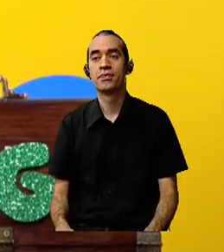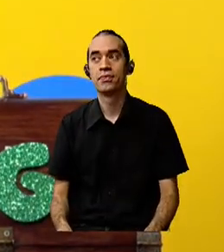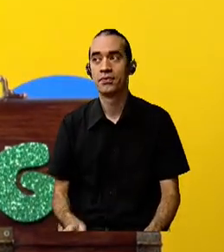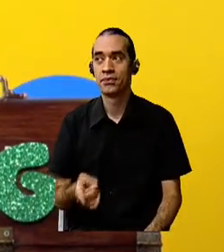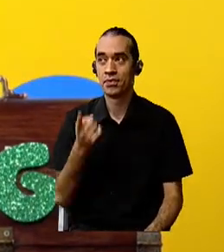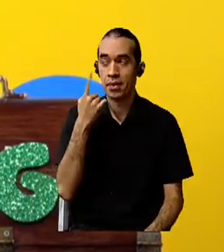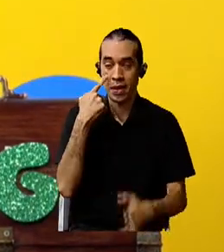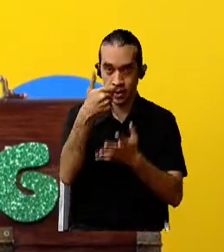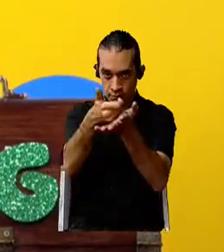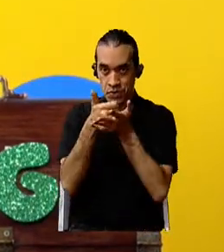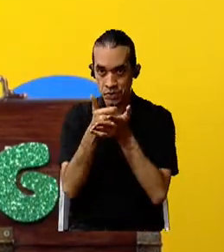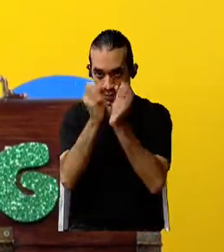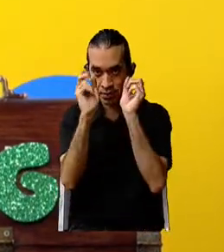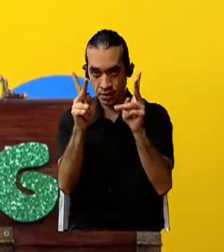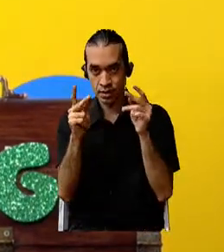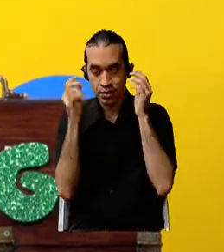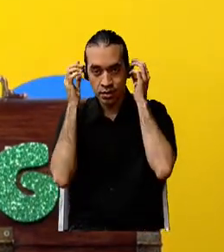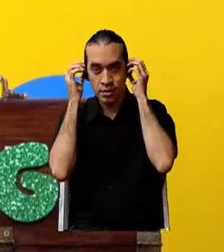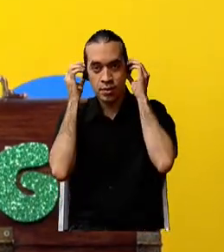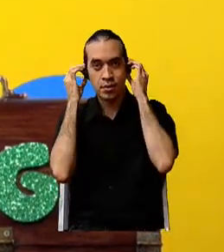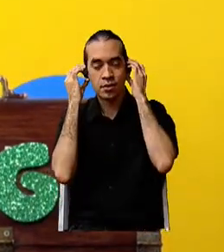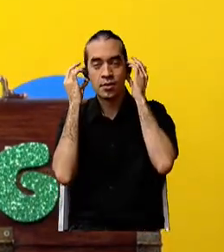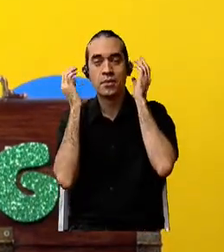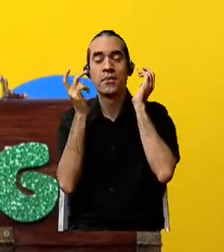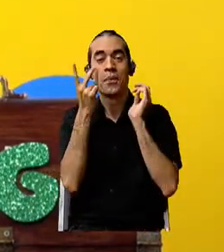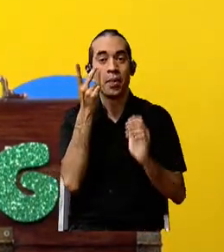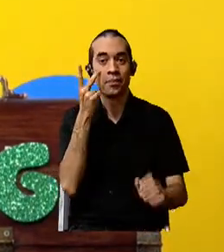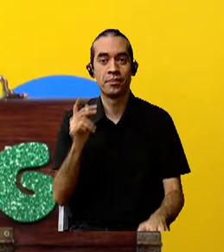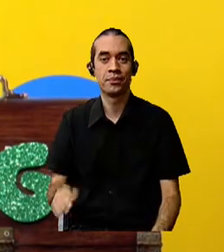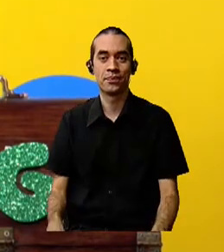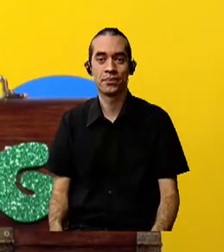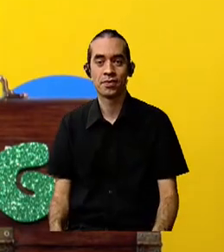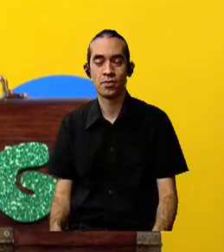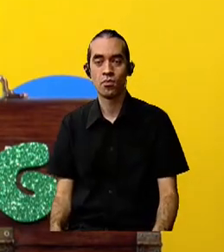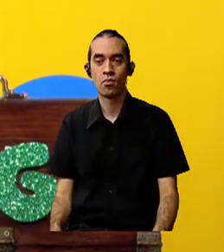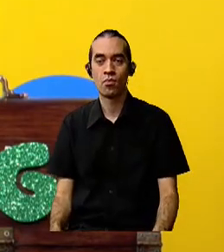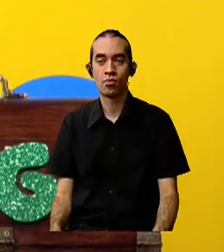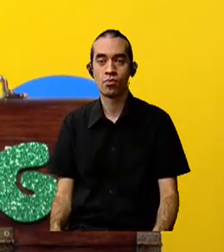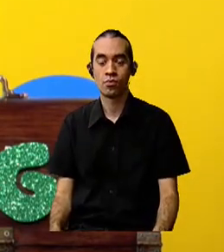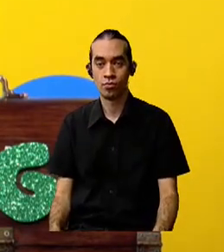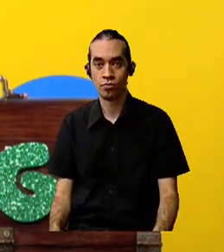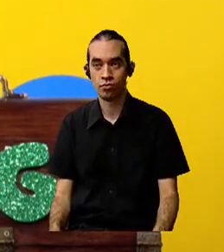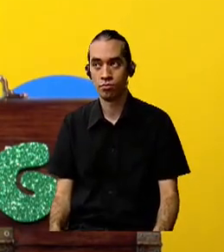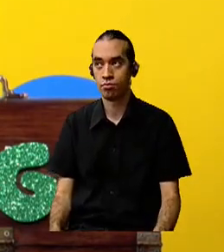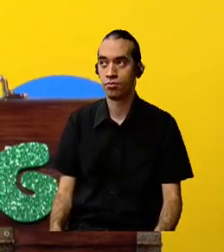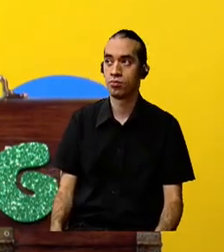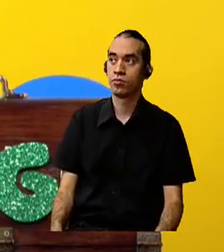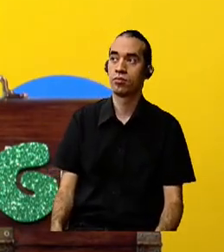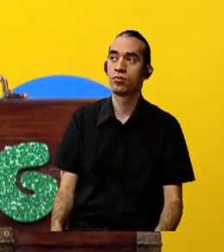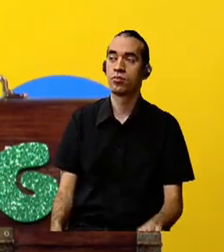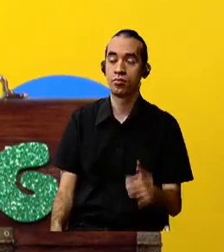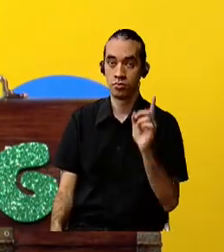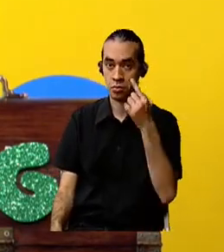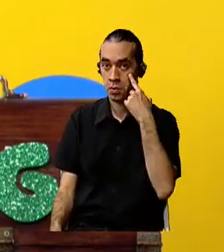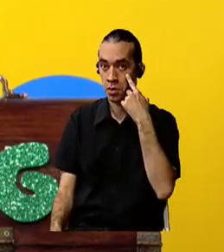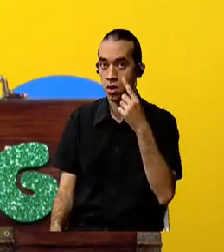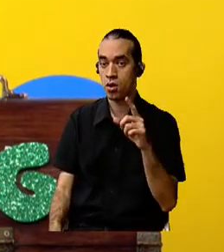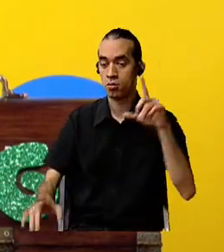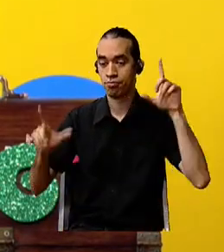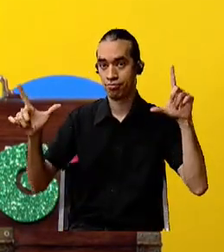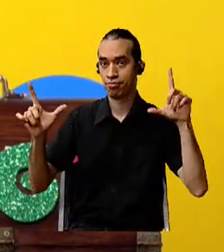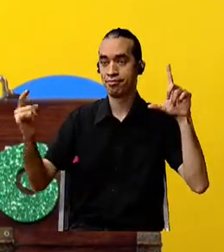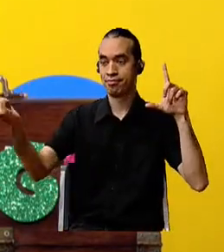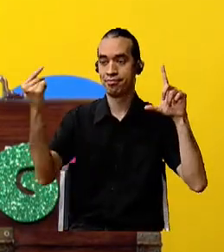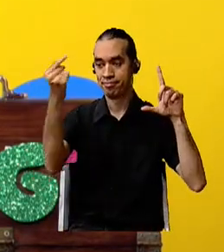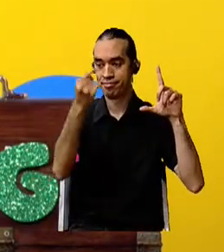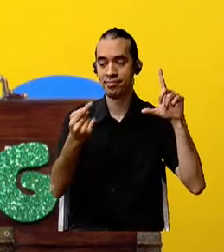have to help me, okay? Now, let's see, Chuli. You are going to point to a color and our friends